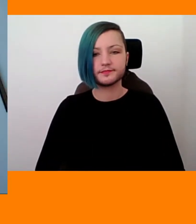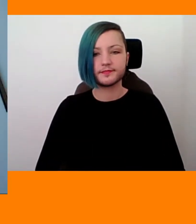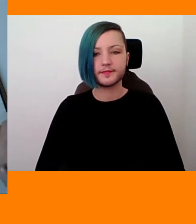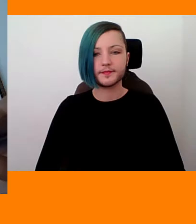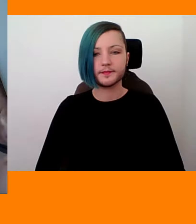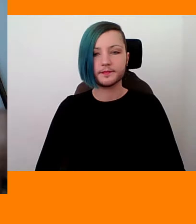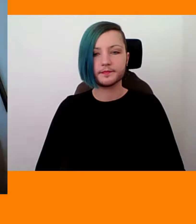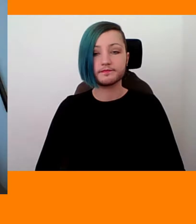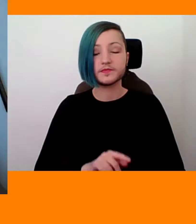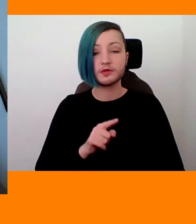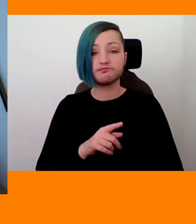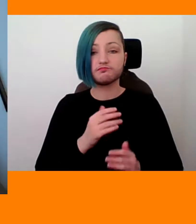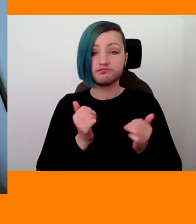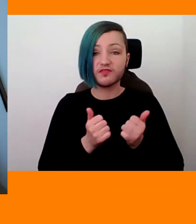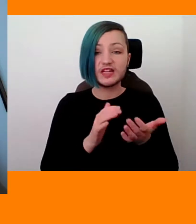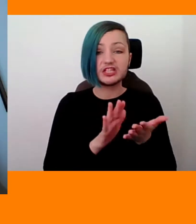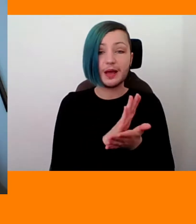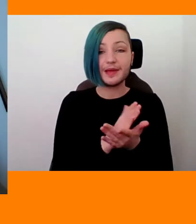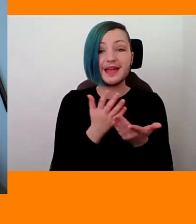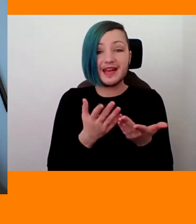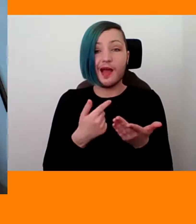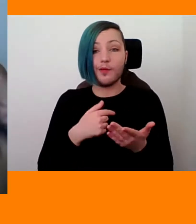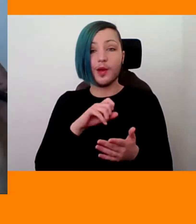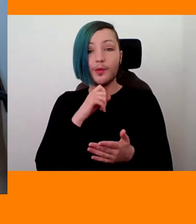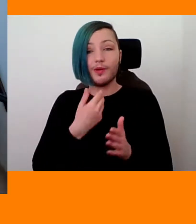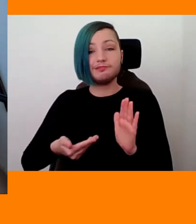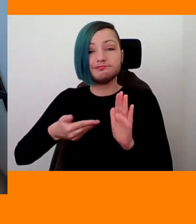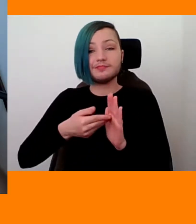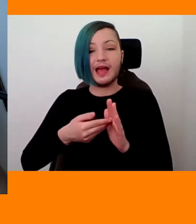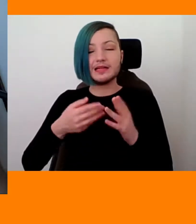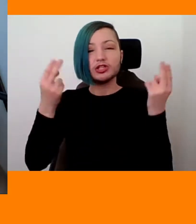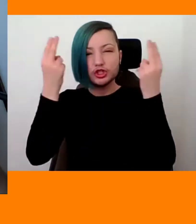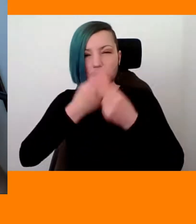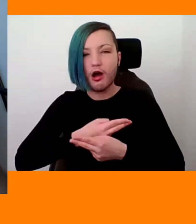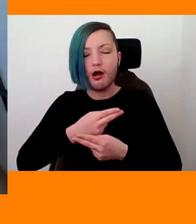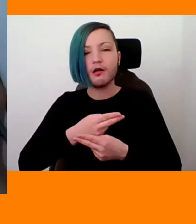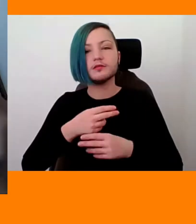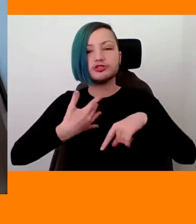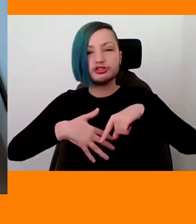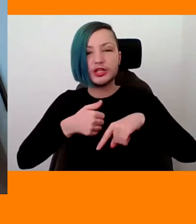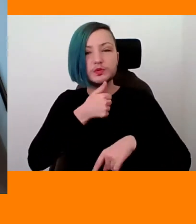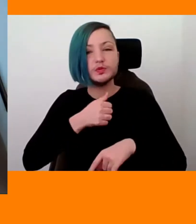So once you're happy with that, I'm going to do the darkest shadows now, and I'm going to use a black.